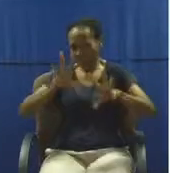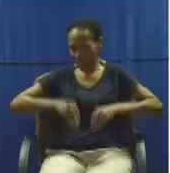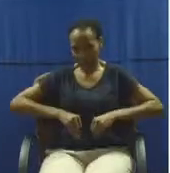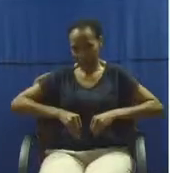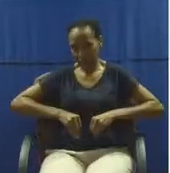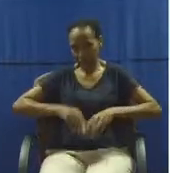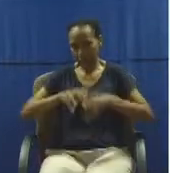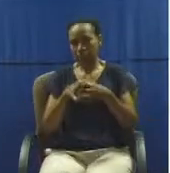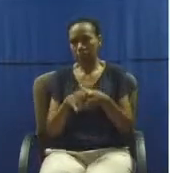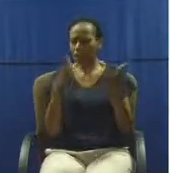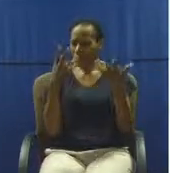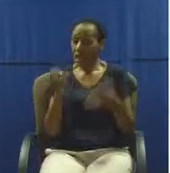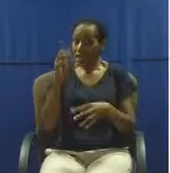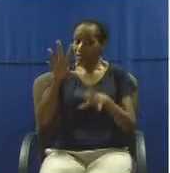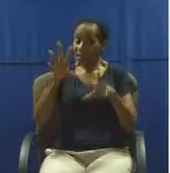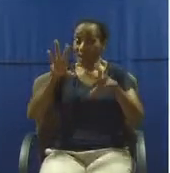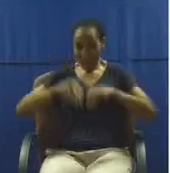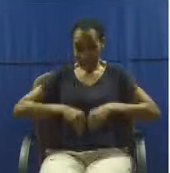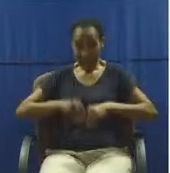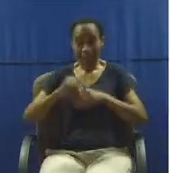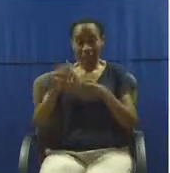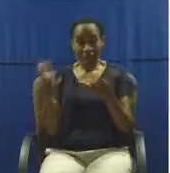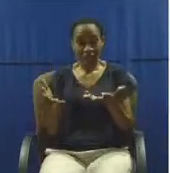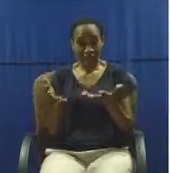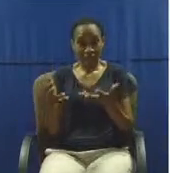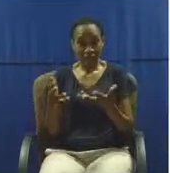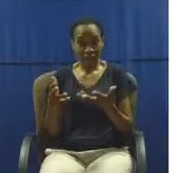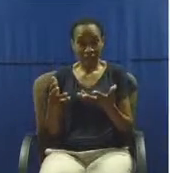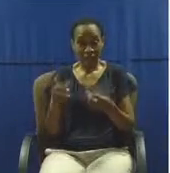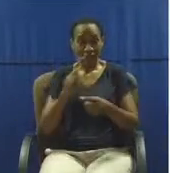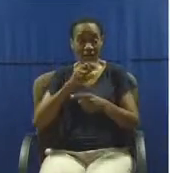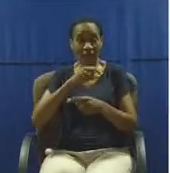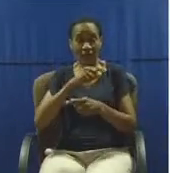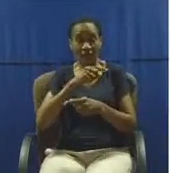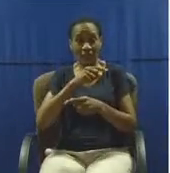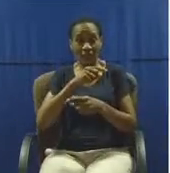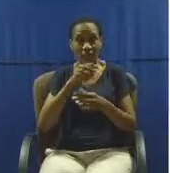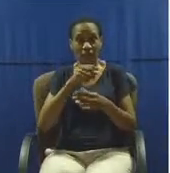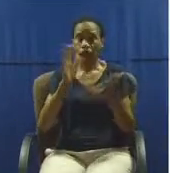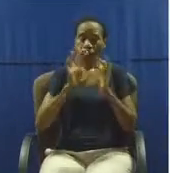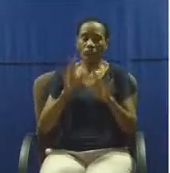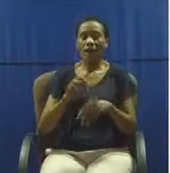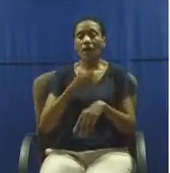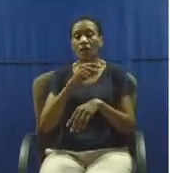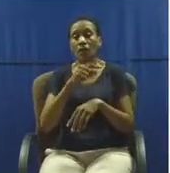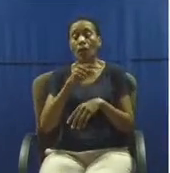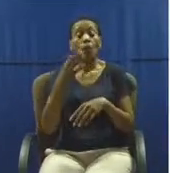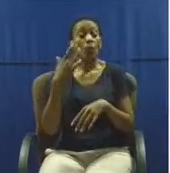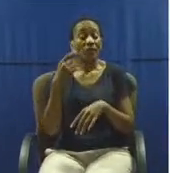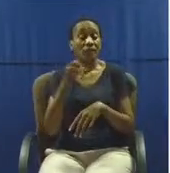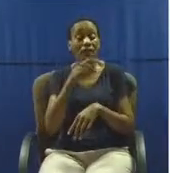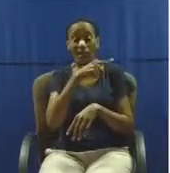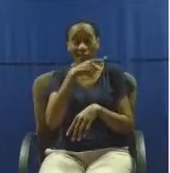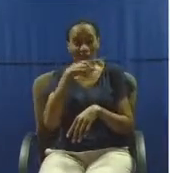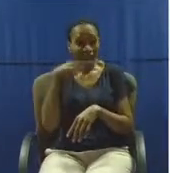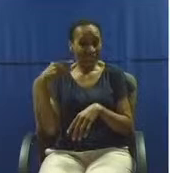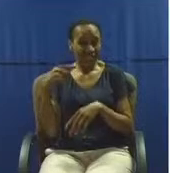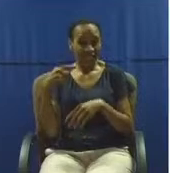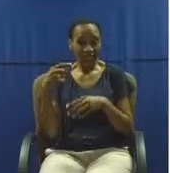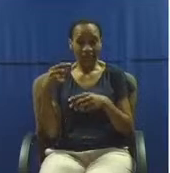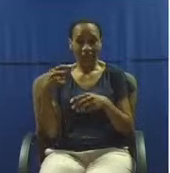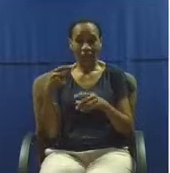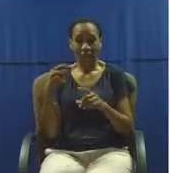Because to allow a power like Russia or the Soviet Union to put its missiles